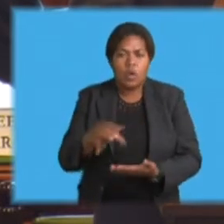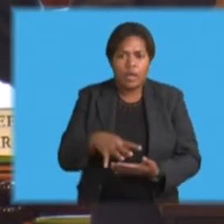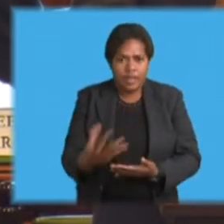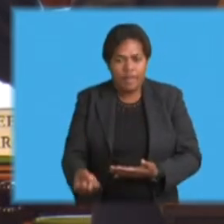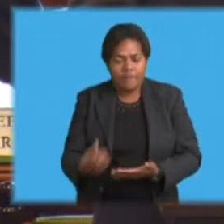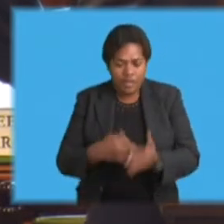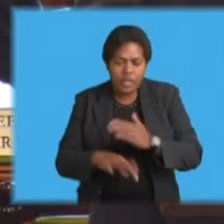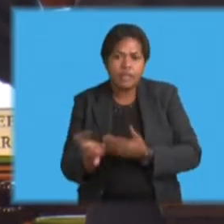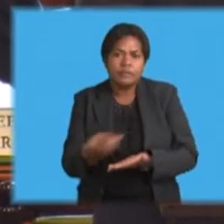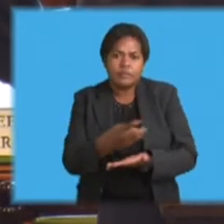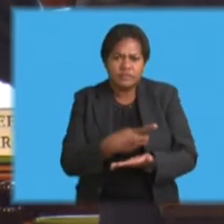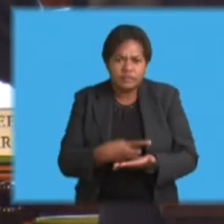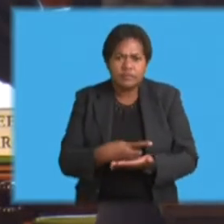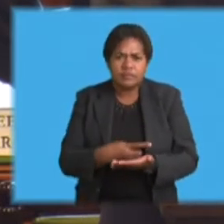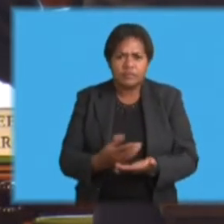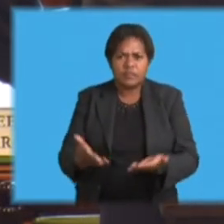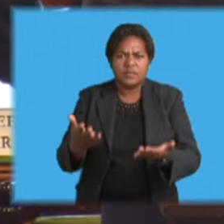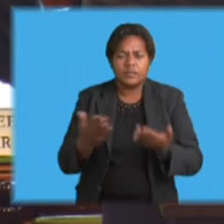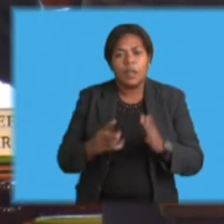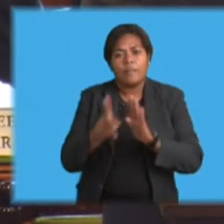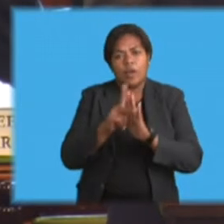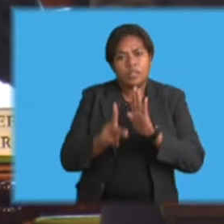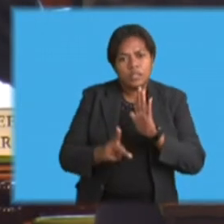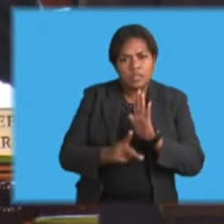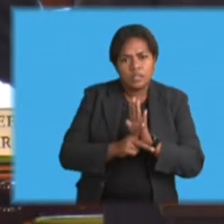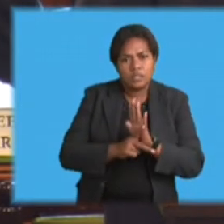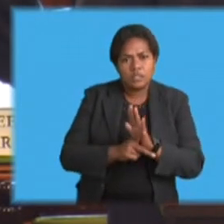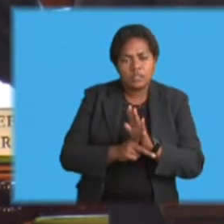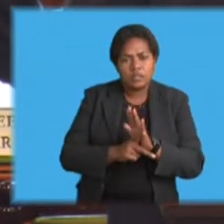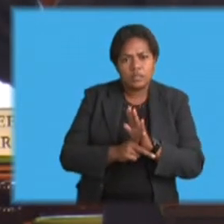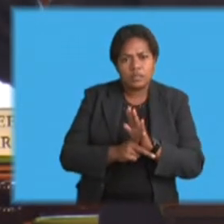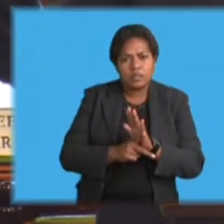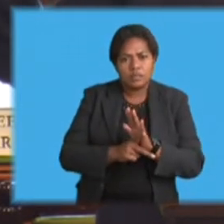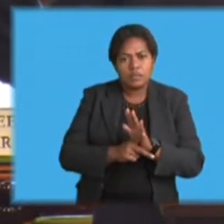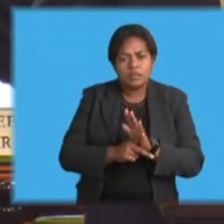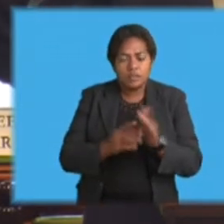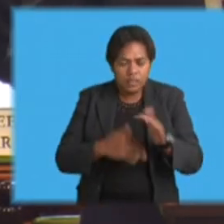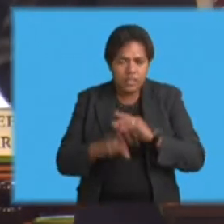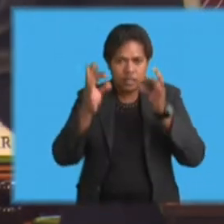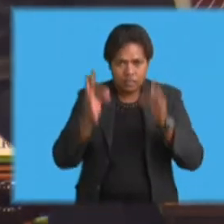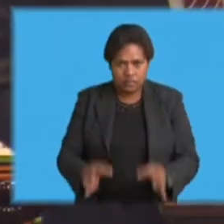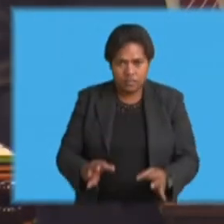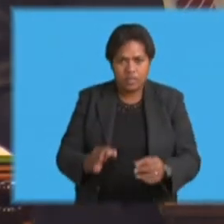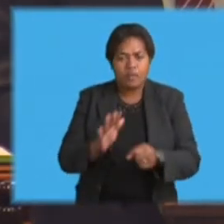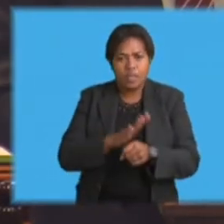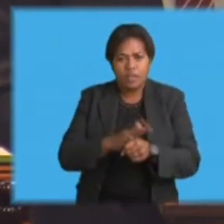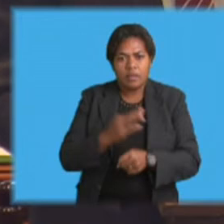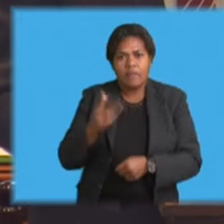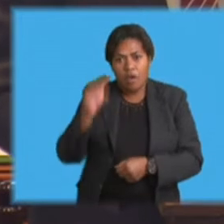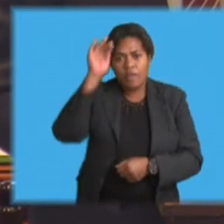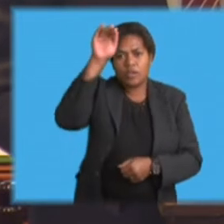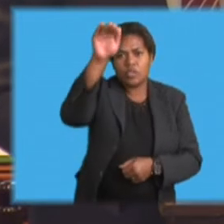us insight into policies, policy formulation and decision making for the future.